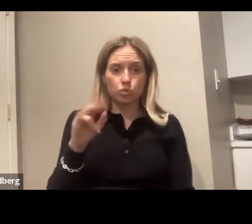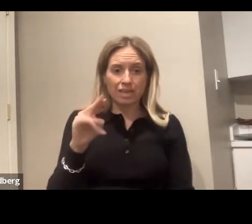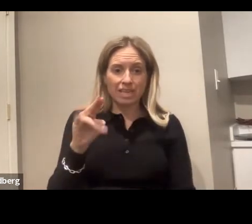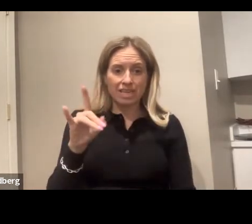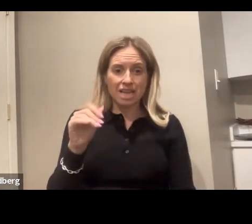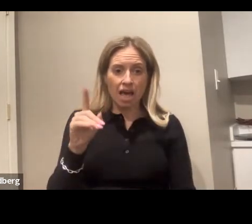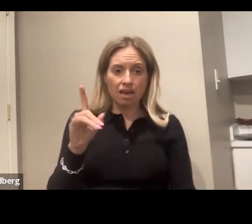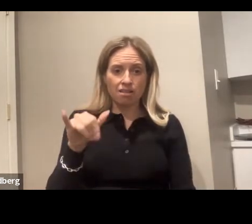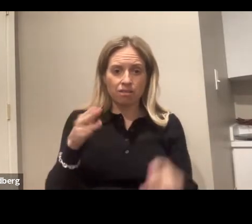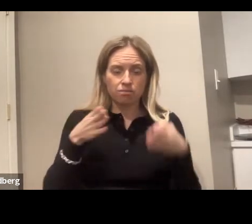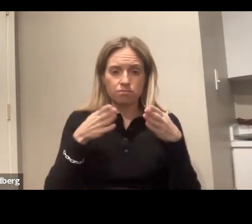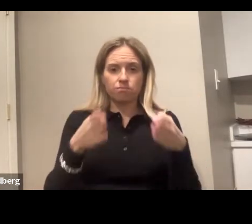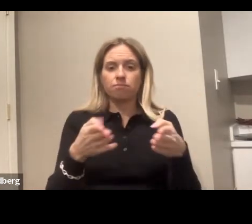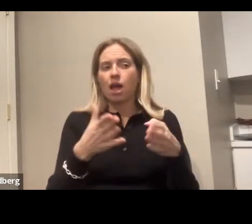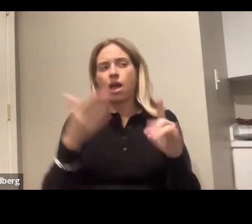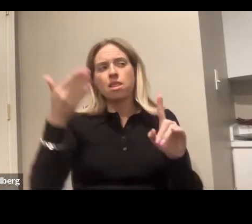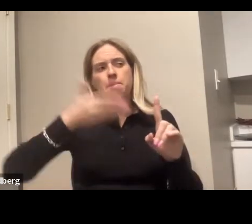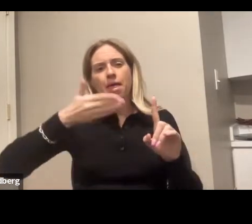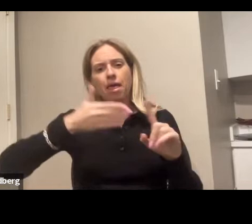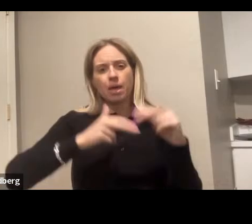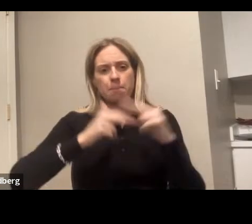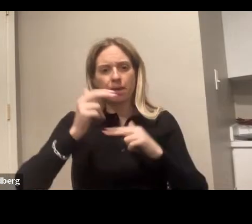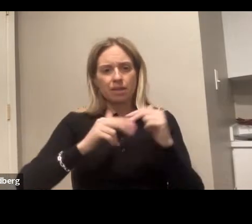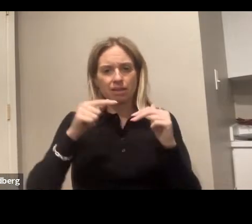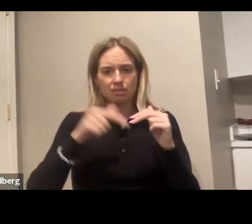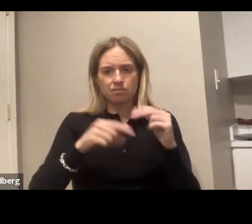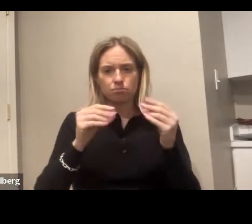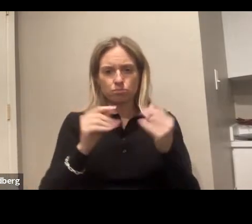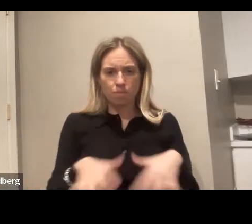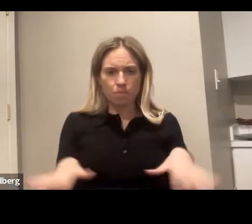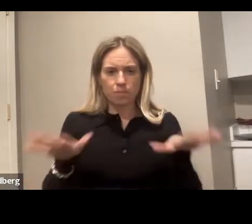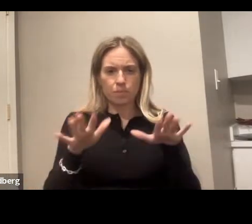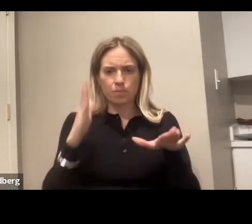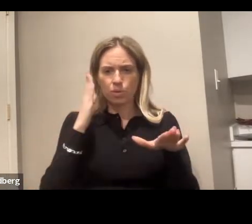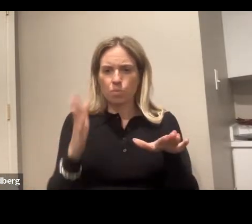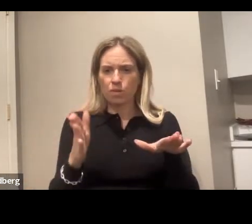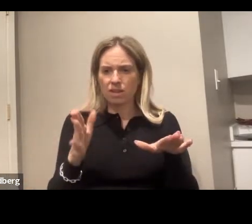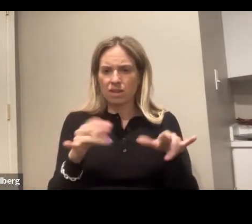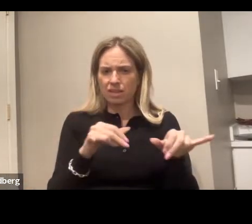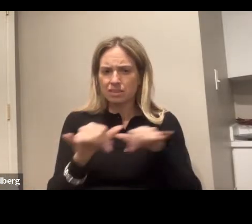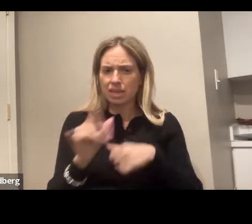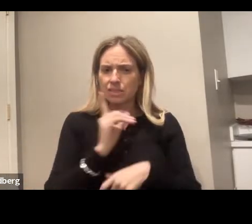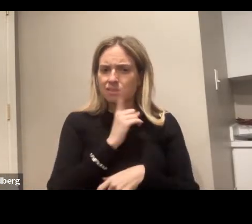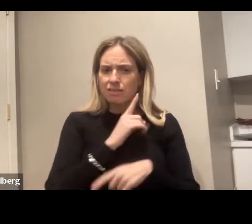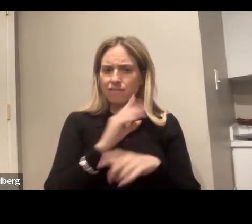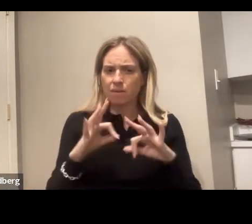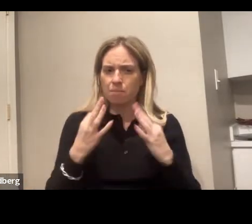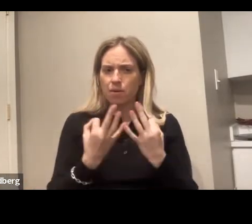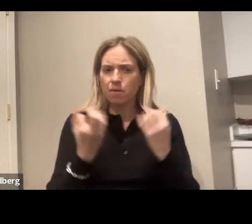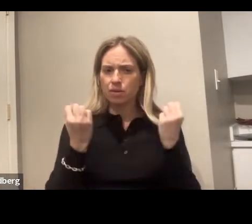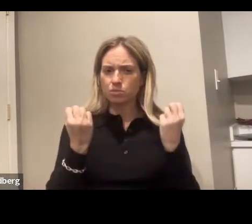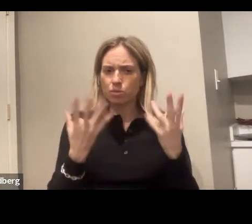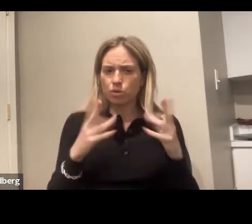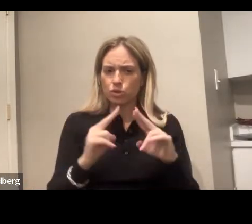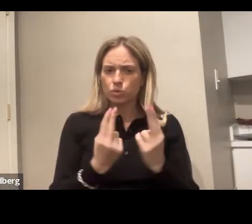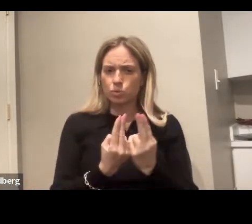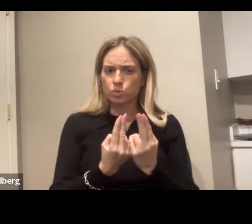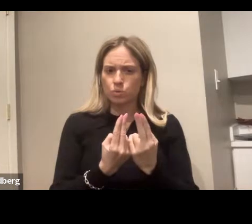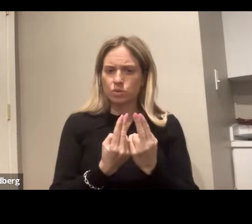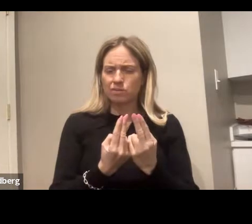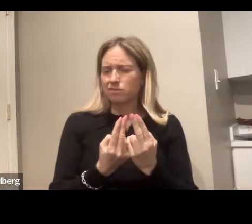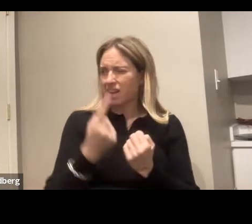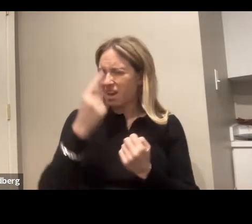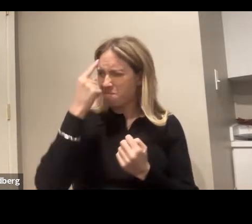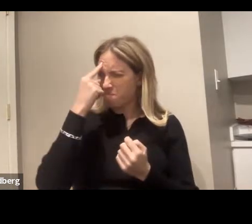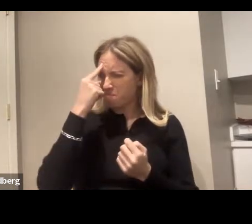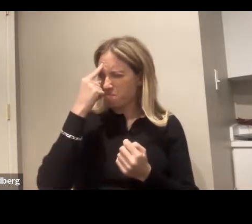Okay, in the main building on this property, is it gonna remain single family, or is this a multi-unit main building?